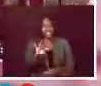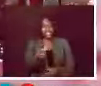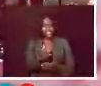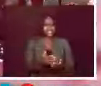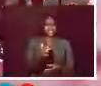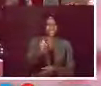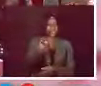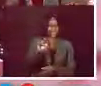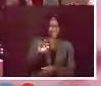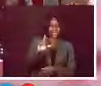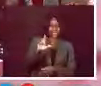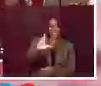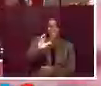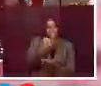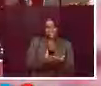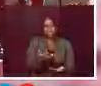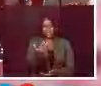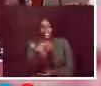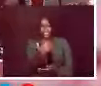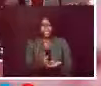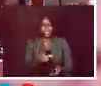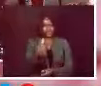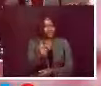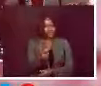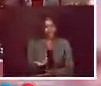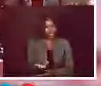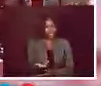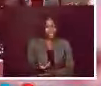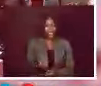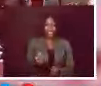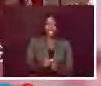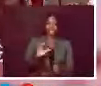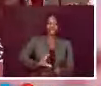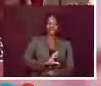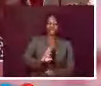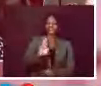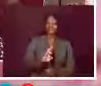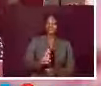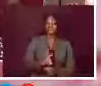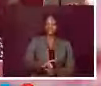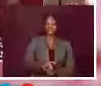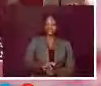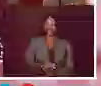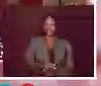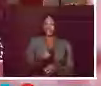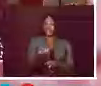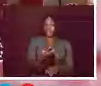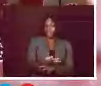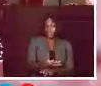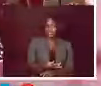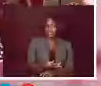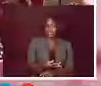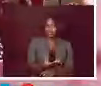are 21 and all. On each committee, we apply the formula. Mr. Speaker, so the argument